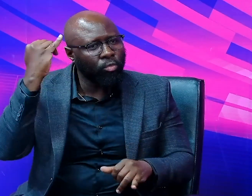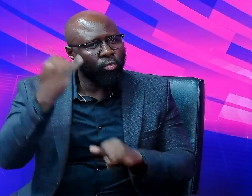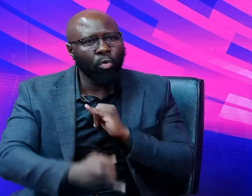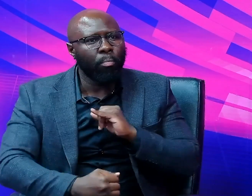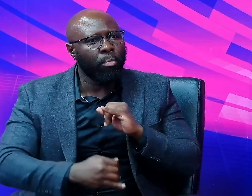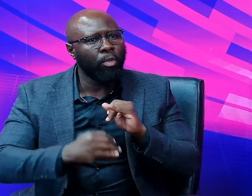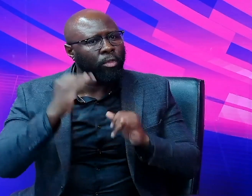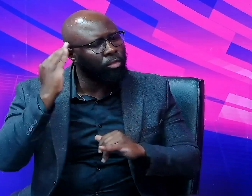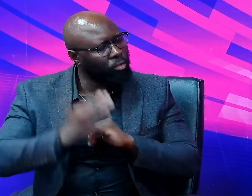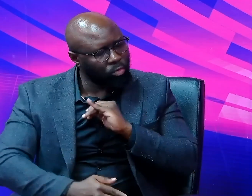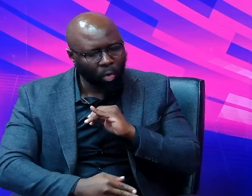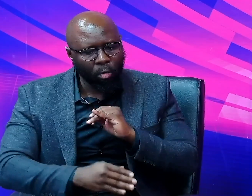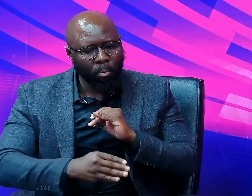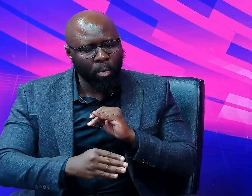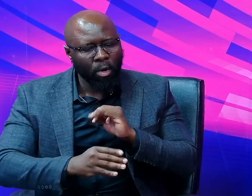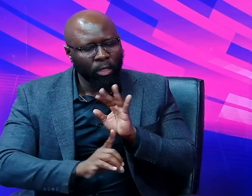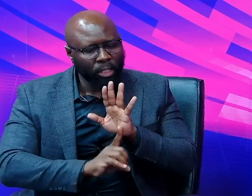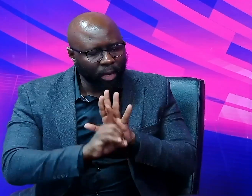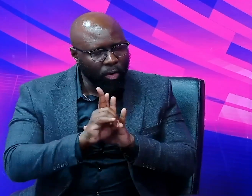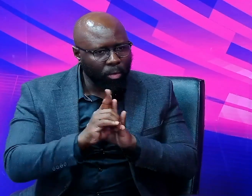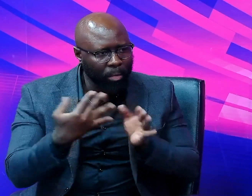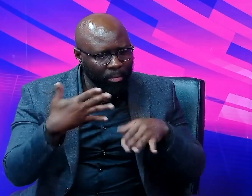children, we should stop